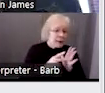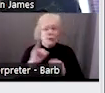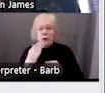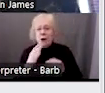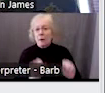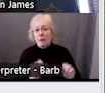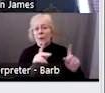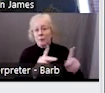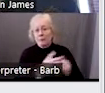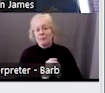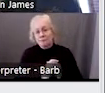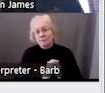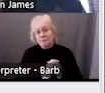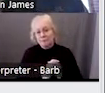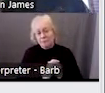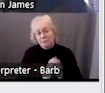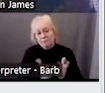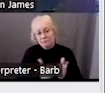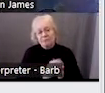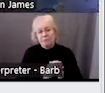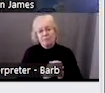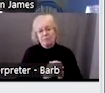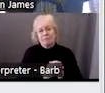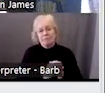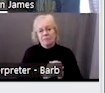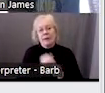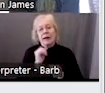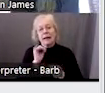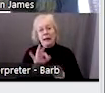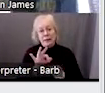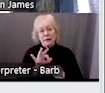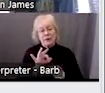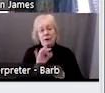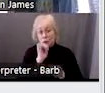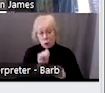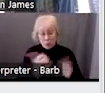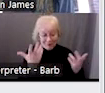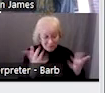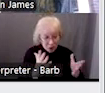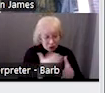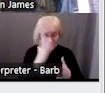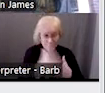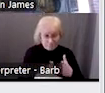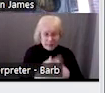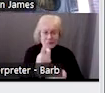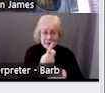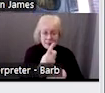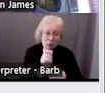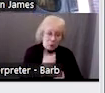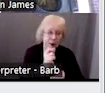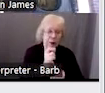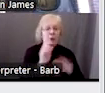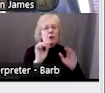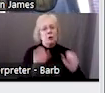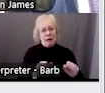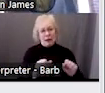And then you don't get it right, if you don't finish something right away, you can always come back and visit